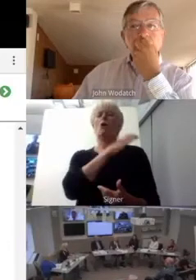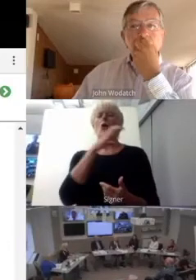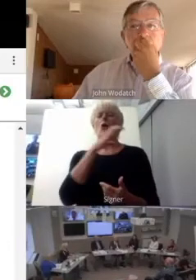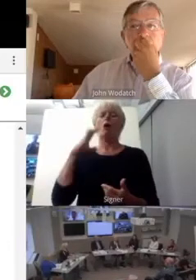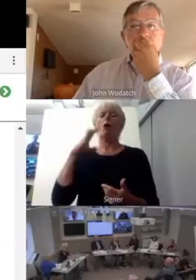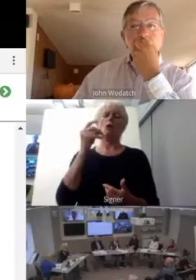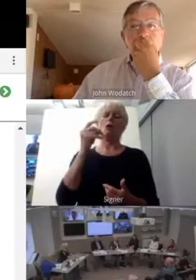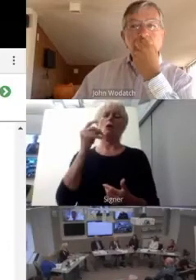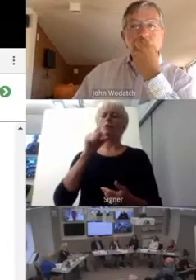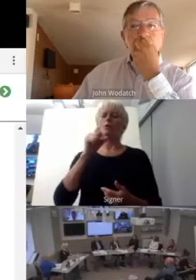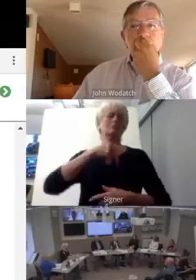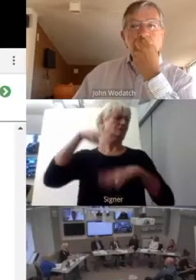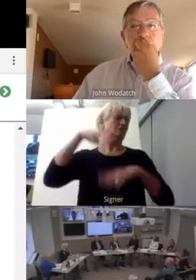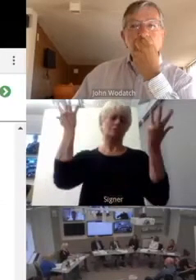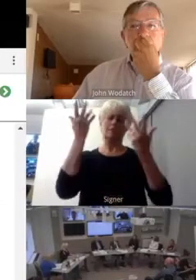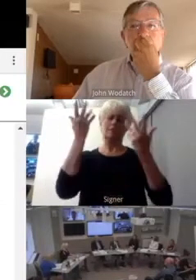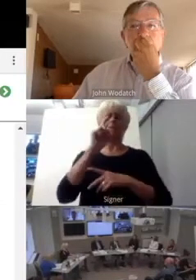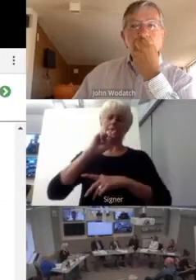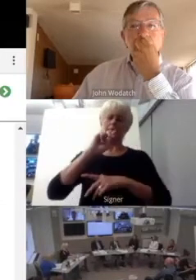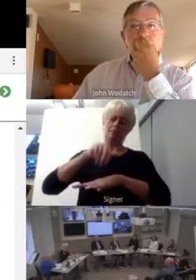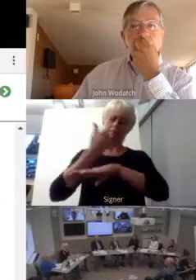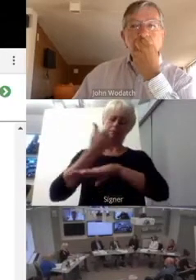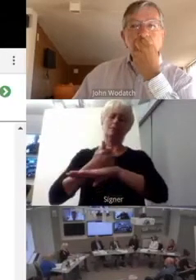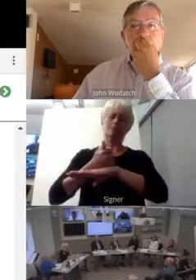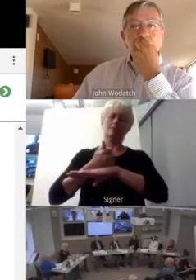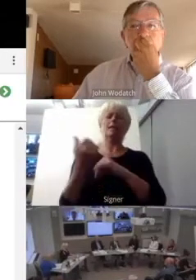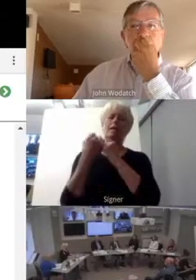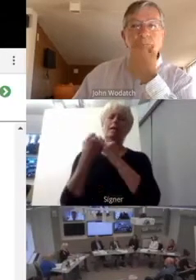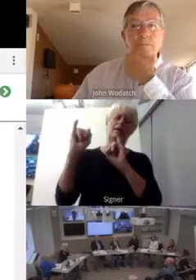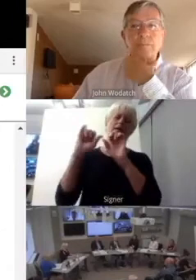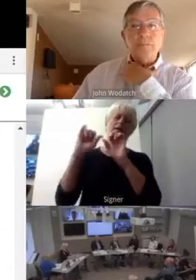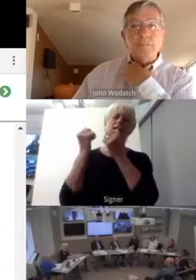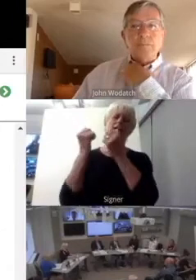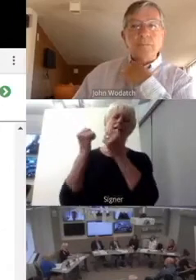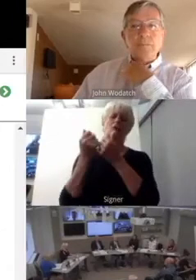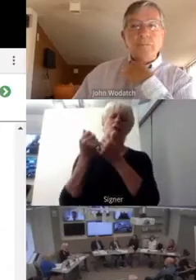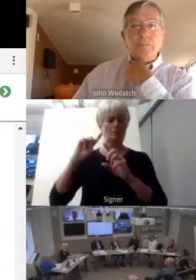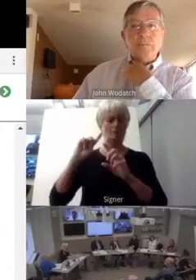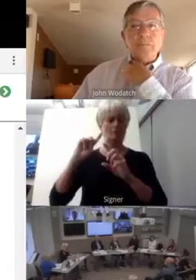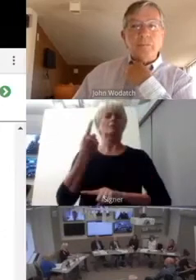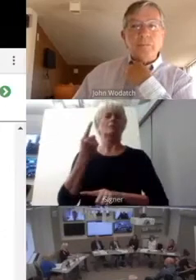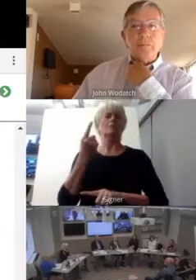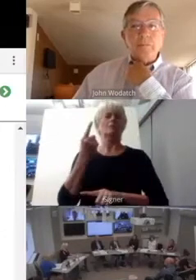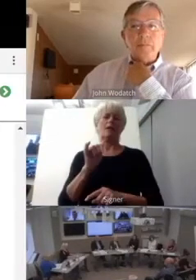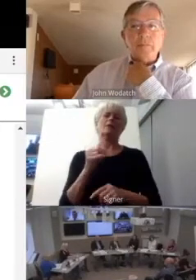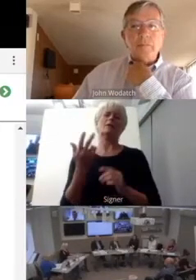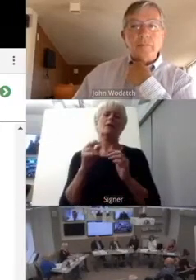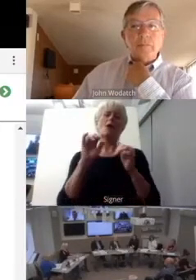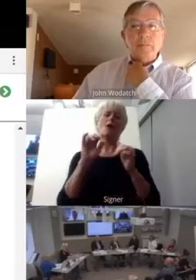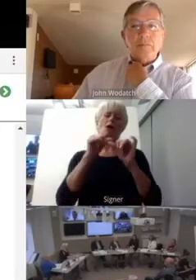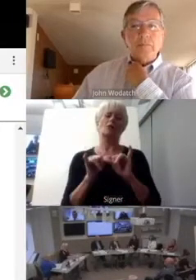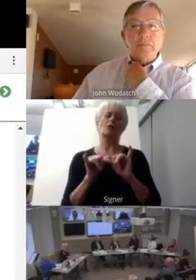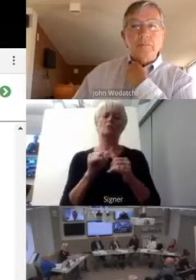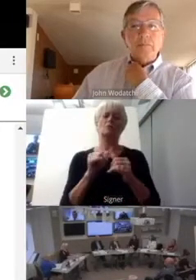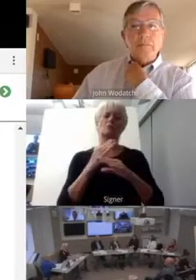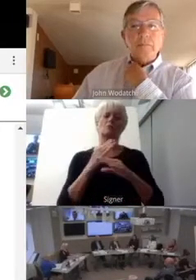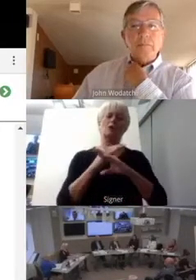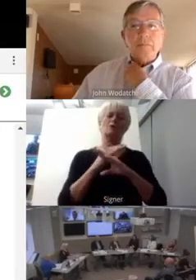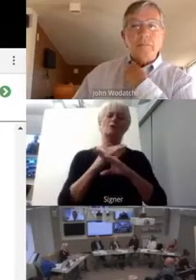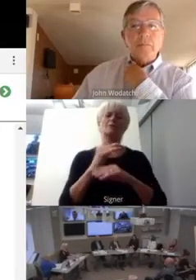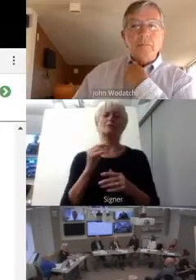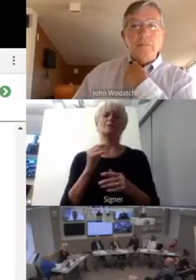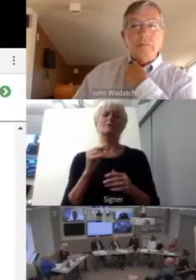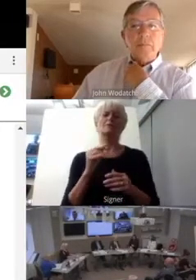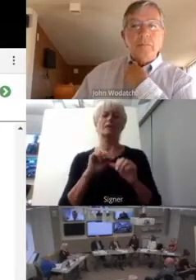agency to enforce the Architectural Barriers Act. And that was how our agency was created. So I think that would be one thing that I